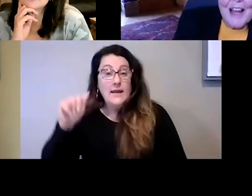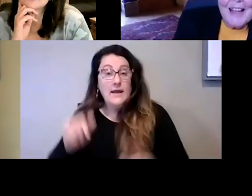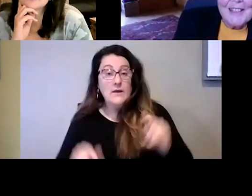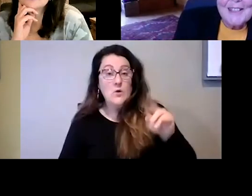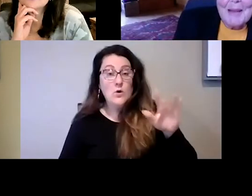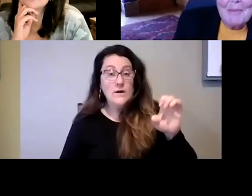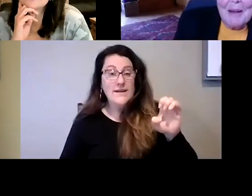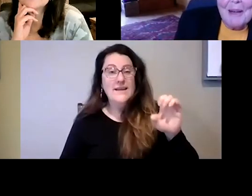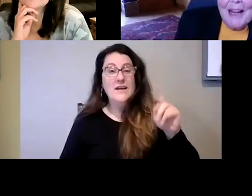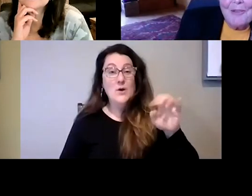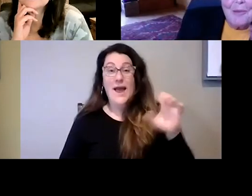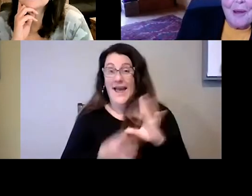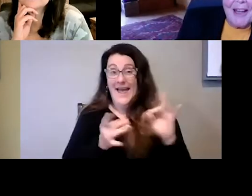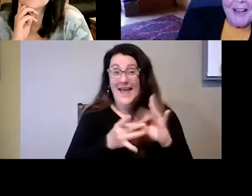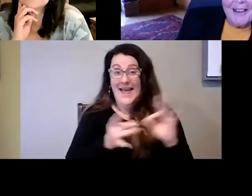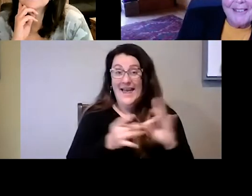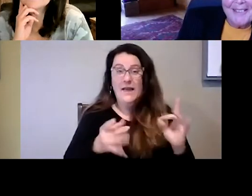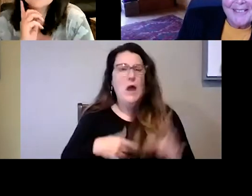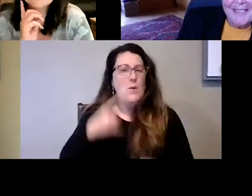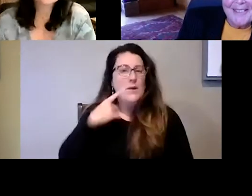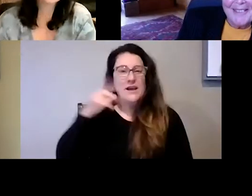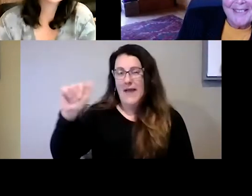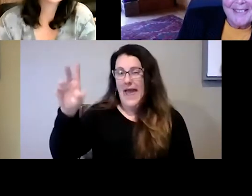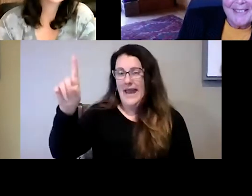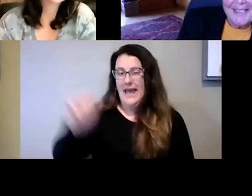I have lots to say, but I want to hear from Ada.